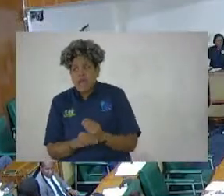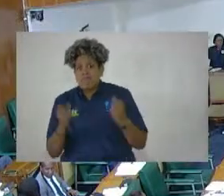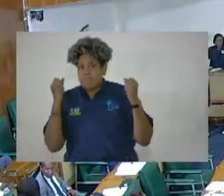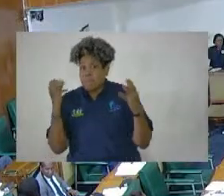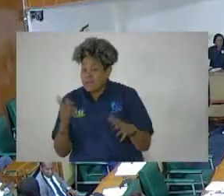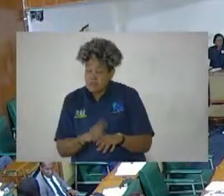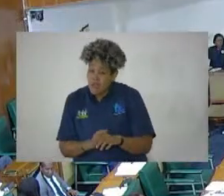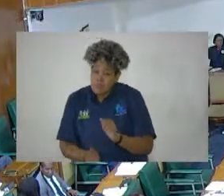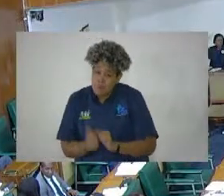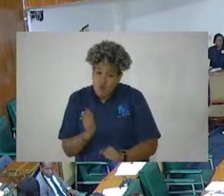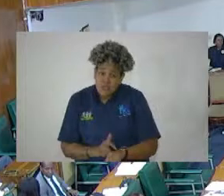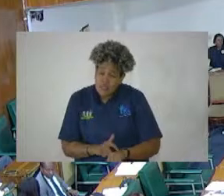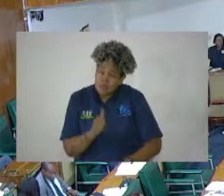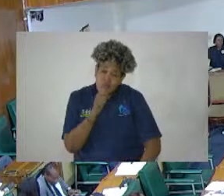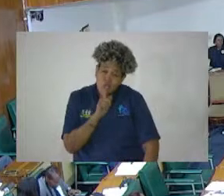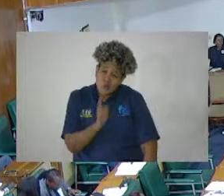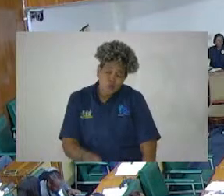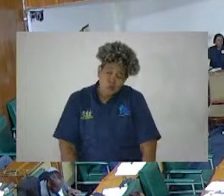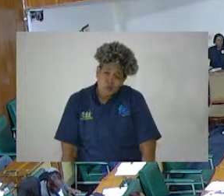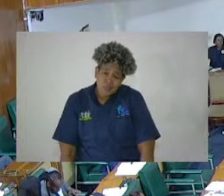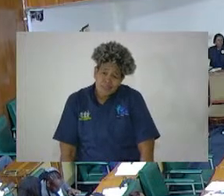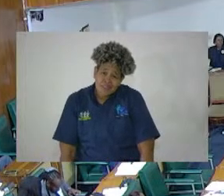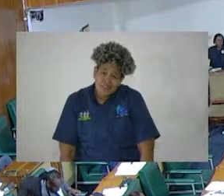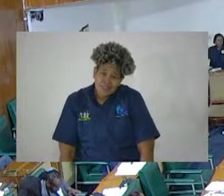times, most times, that's not the case.